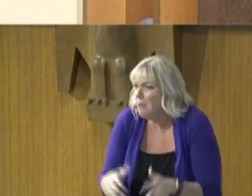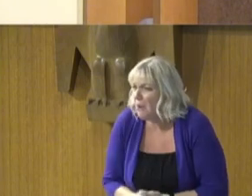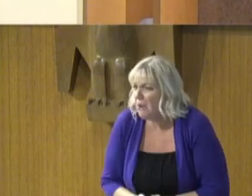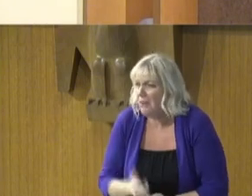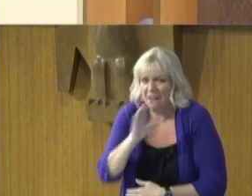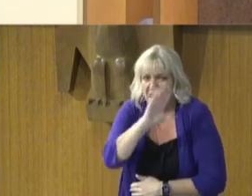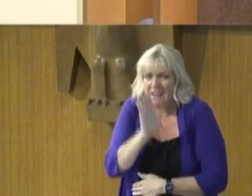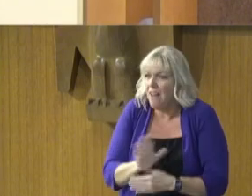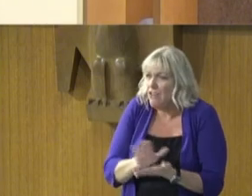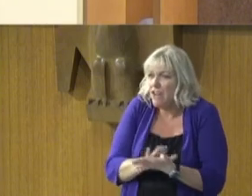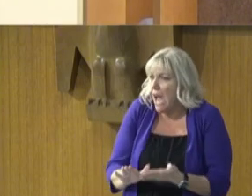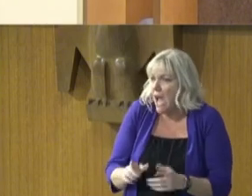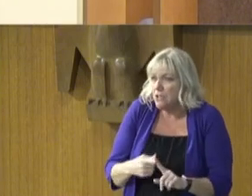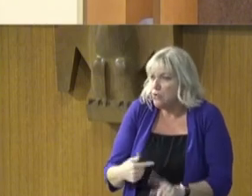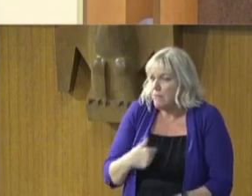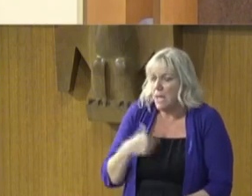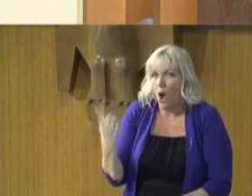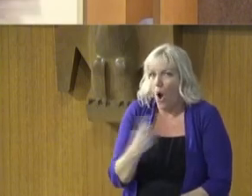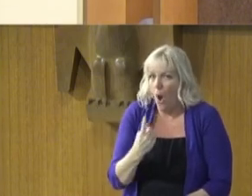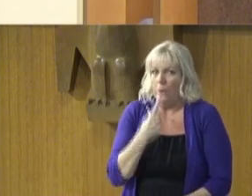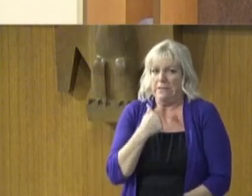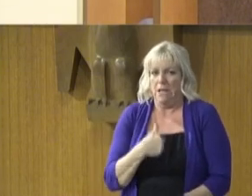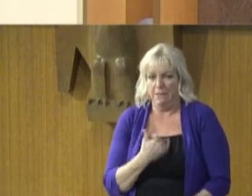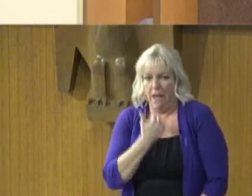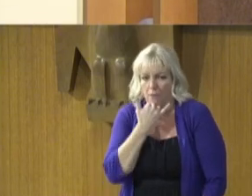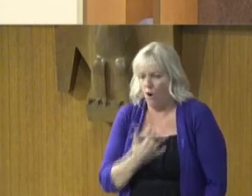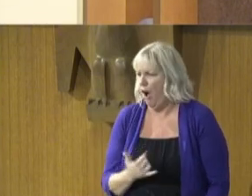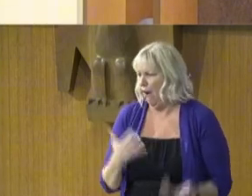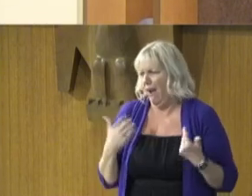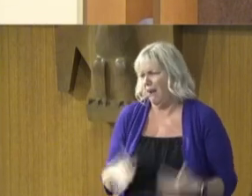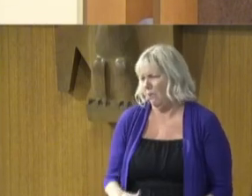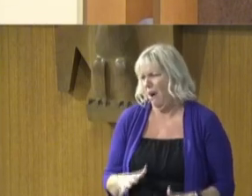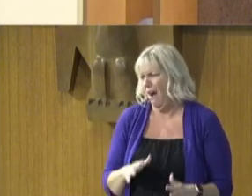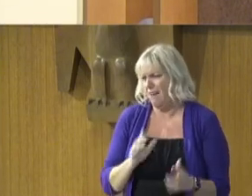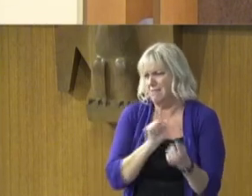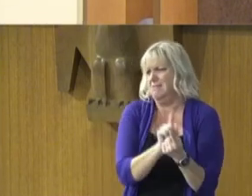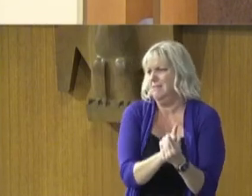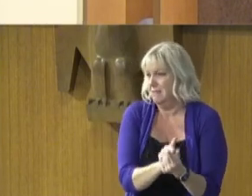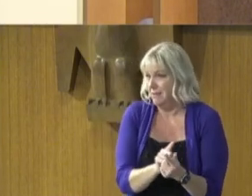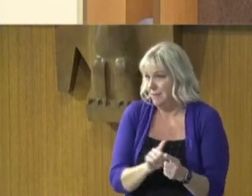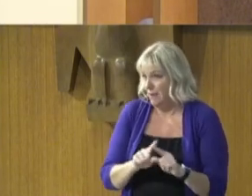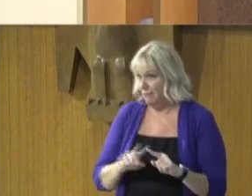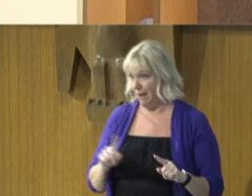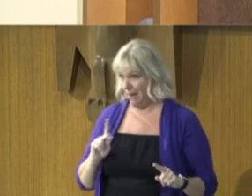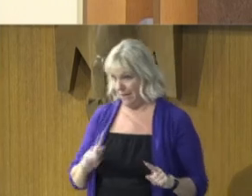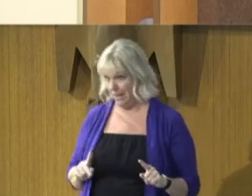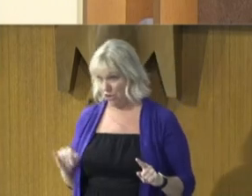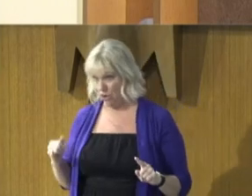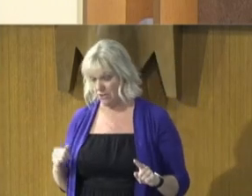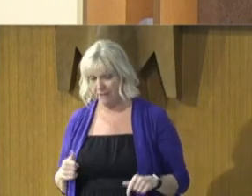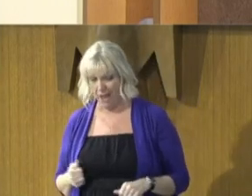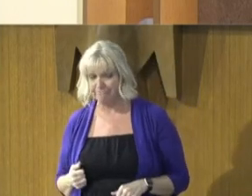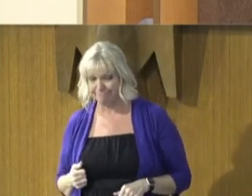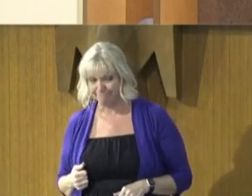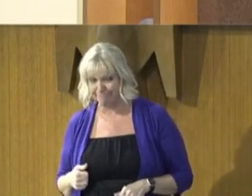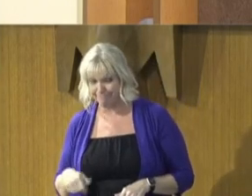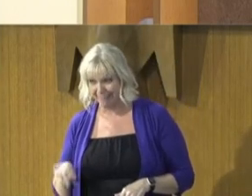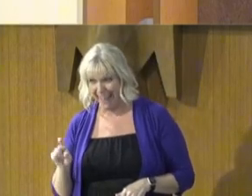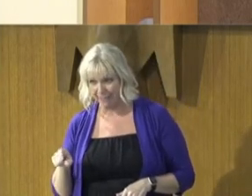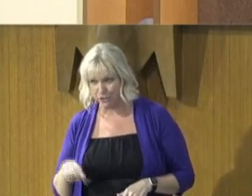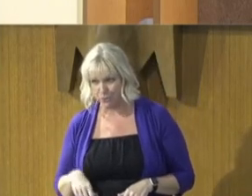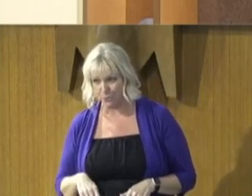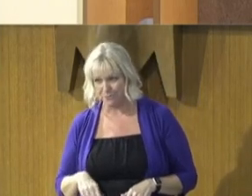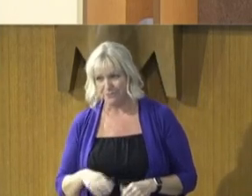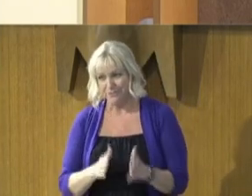nice about me. He always says I'm wrong. We can't talk to him." Yet Jehoshaphat insists, and so Micaiah is